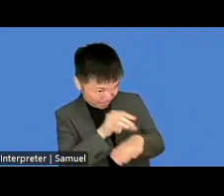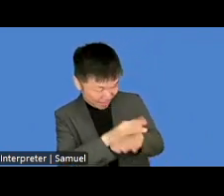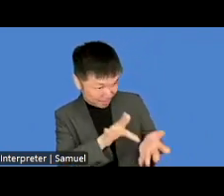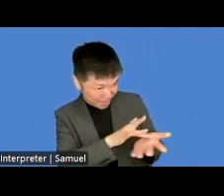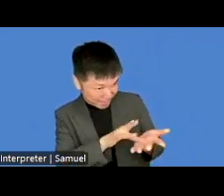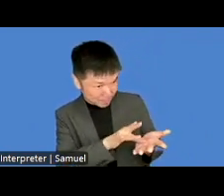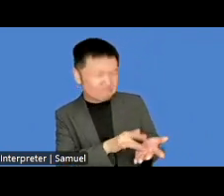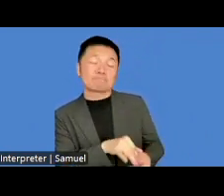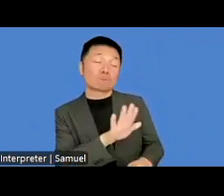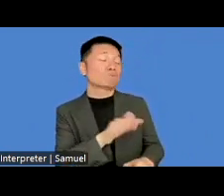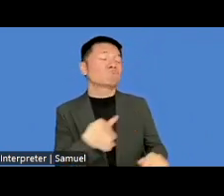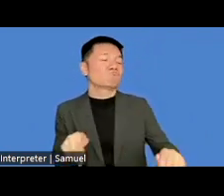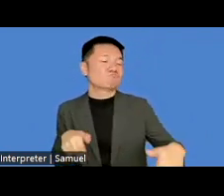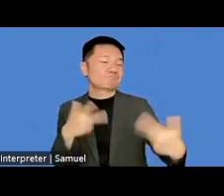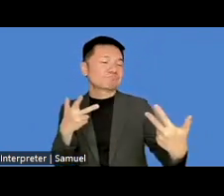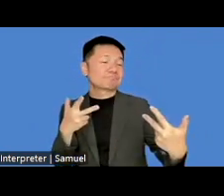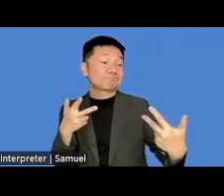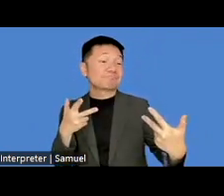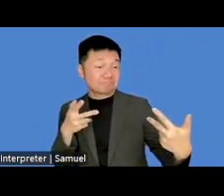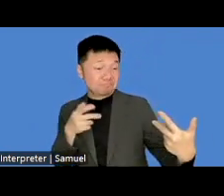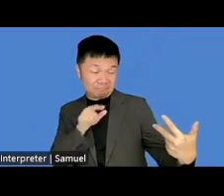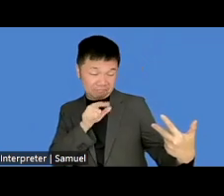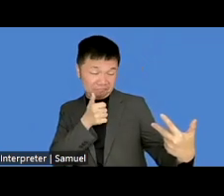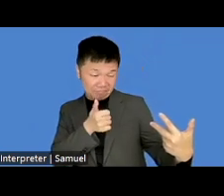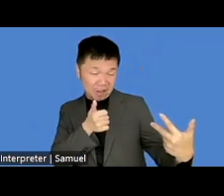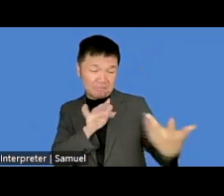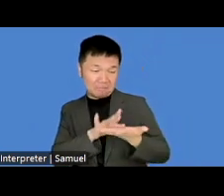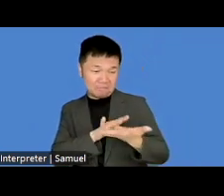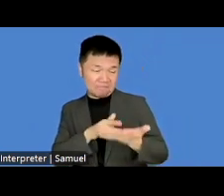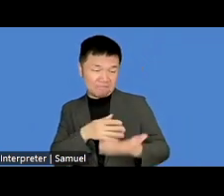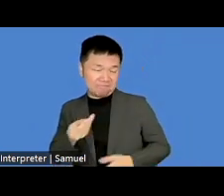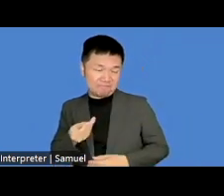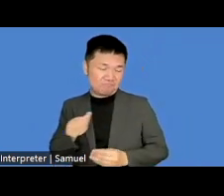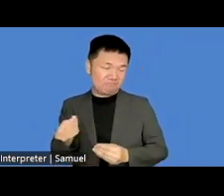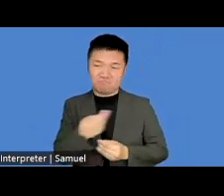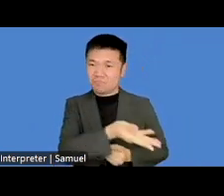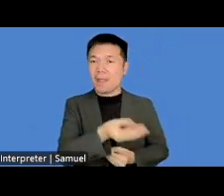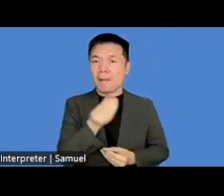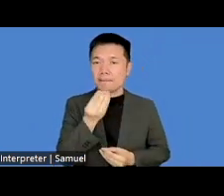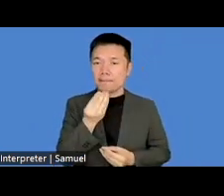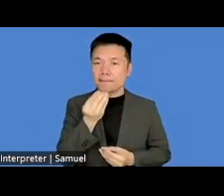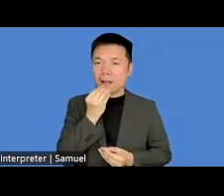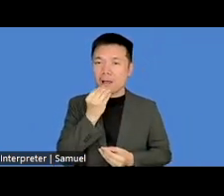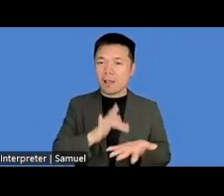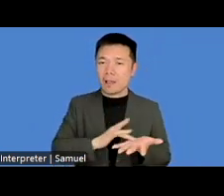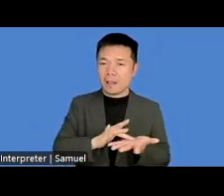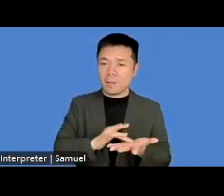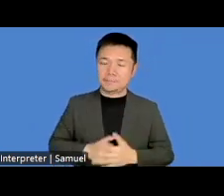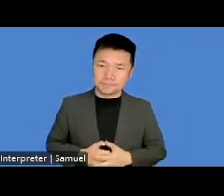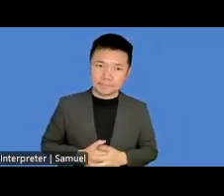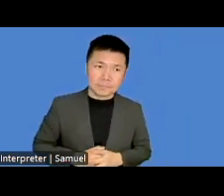So the events that occurs in autism also amplifies other elements in the state that it's already